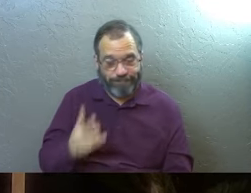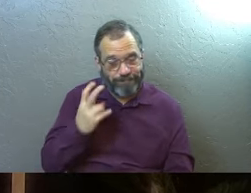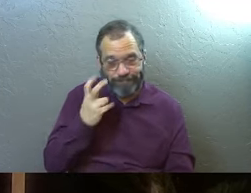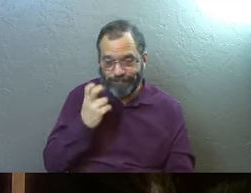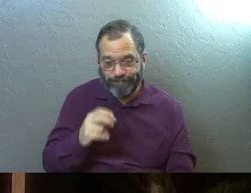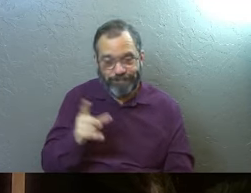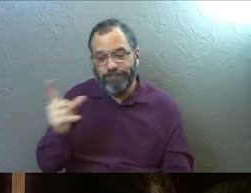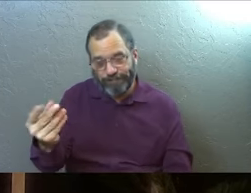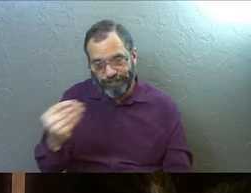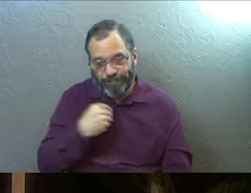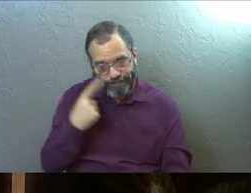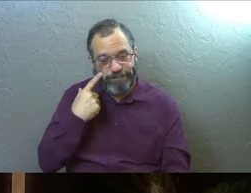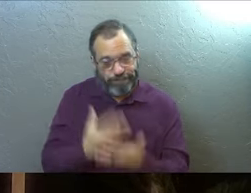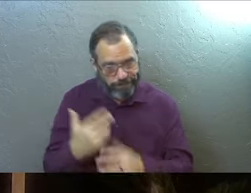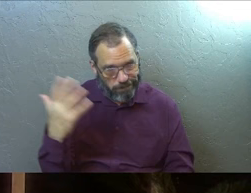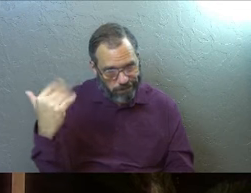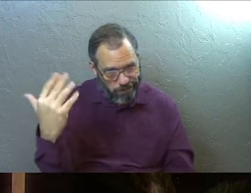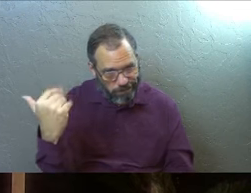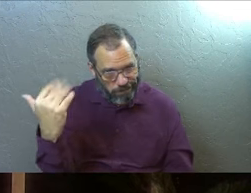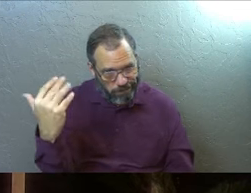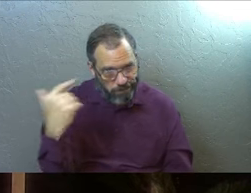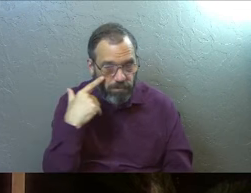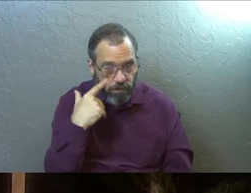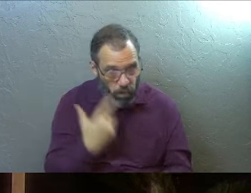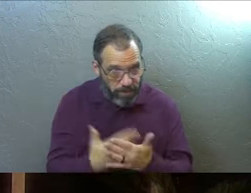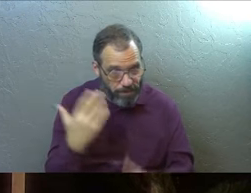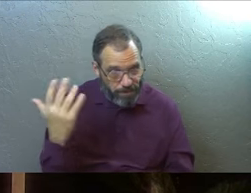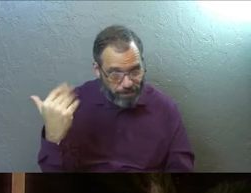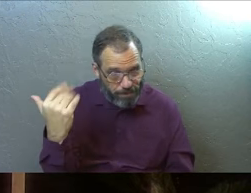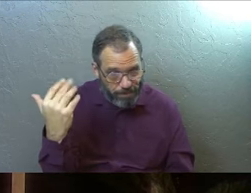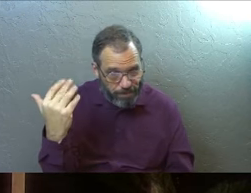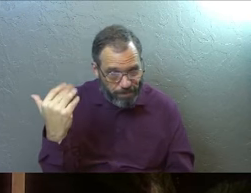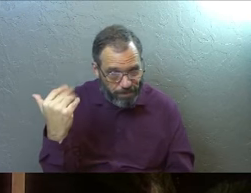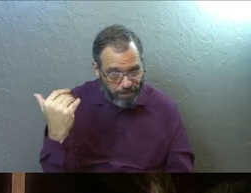believe. Please give me some proof. I'd like that, please.